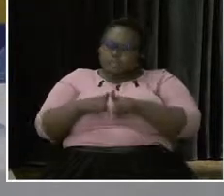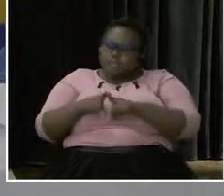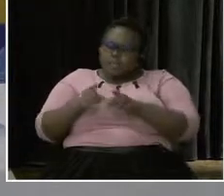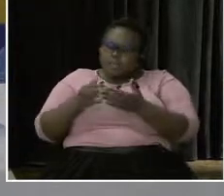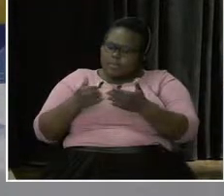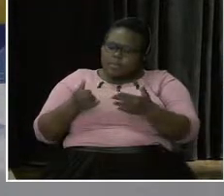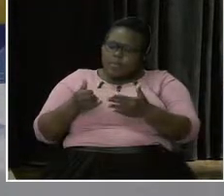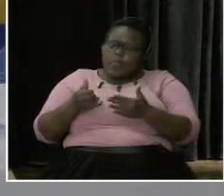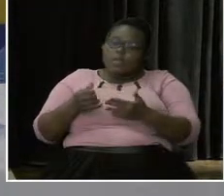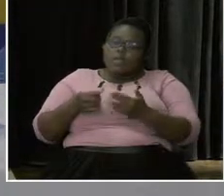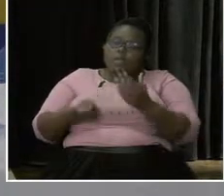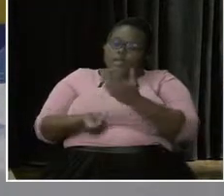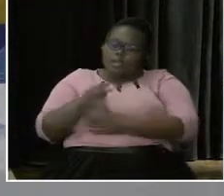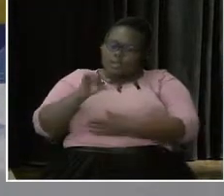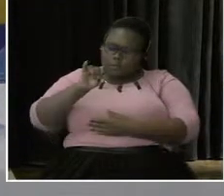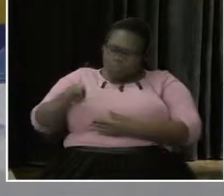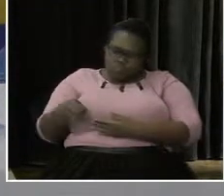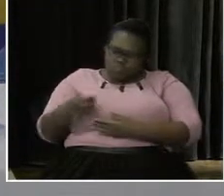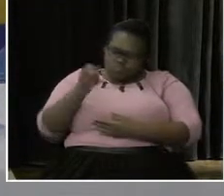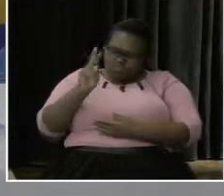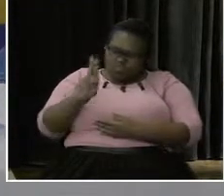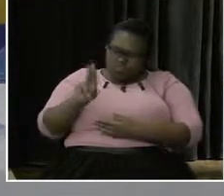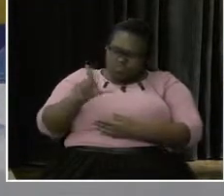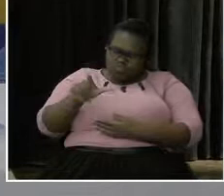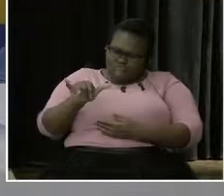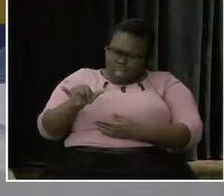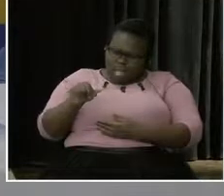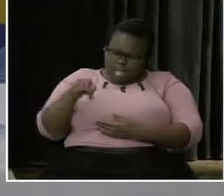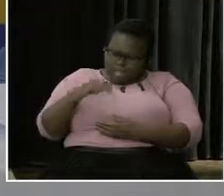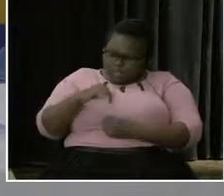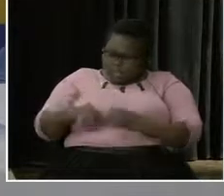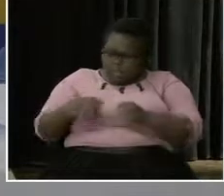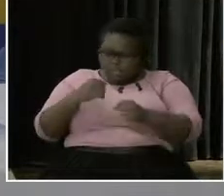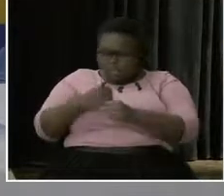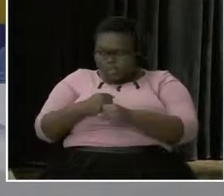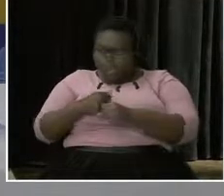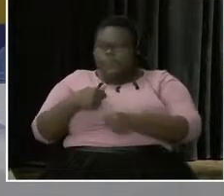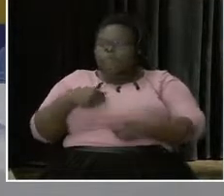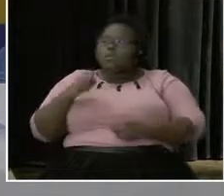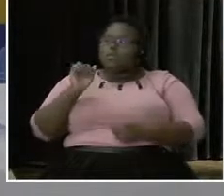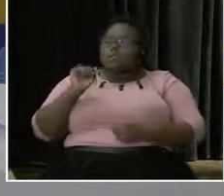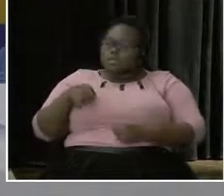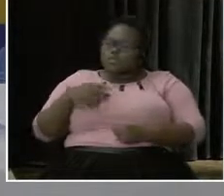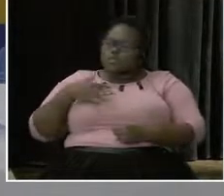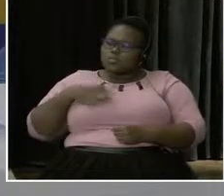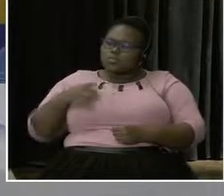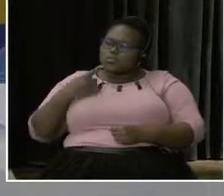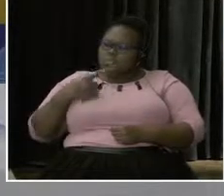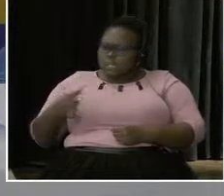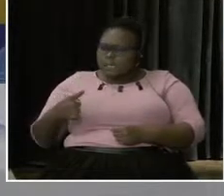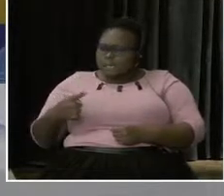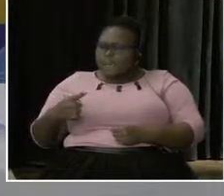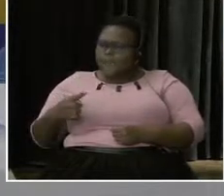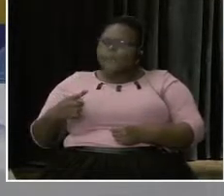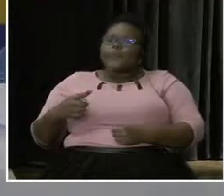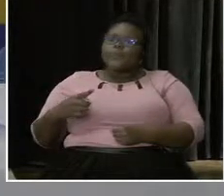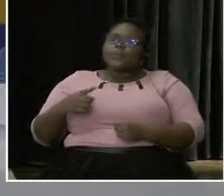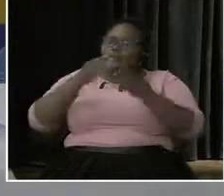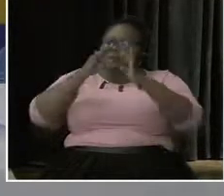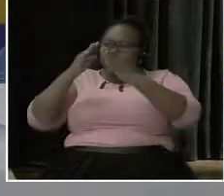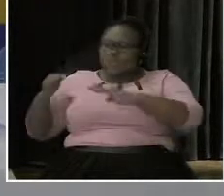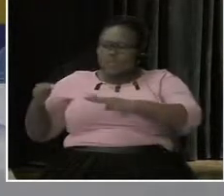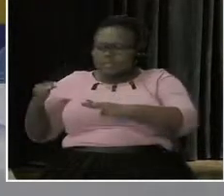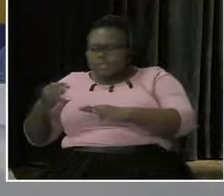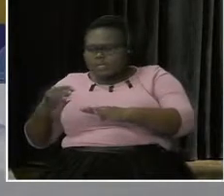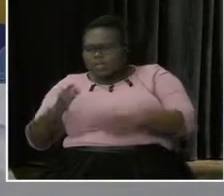in July this year. I do, however, wish to state to the public and